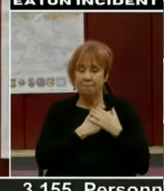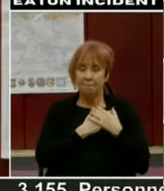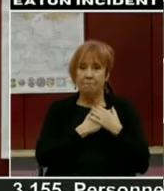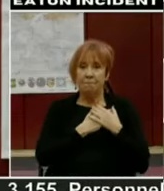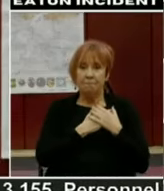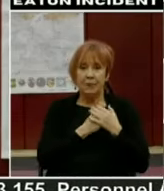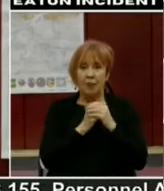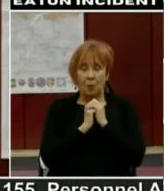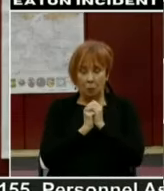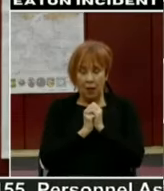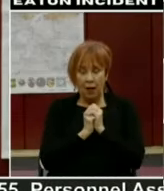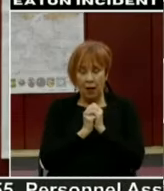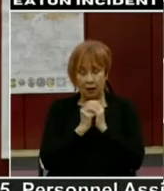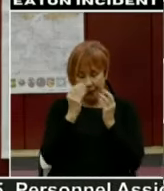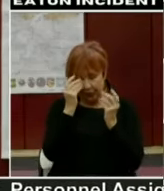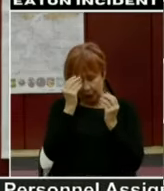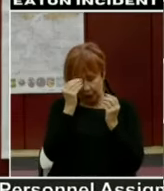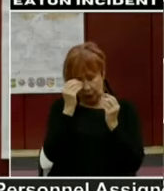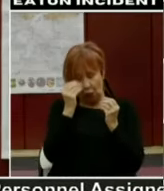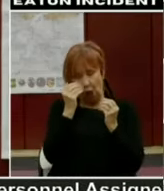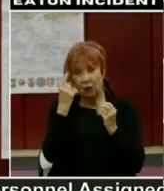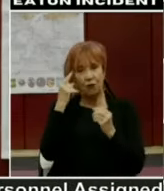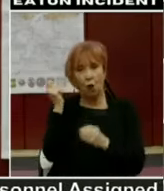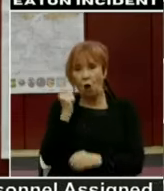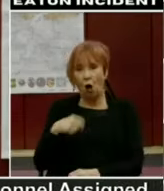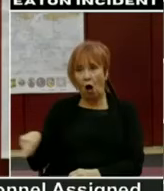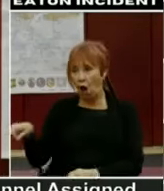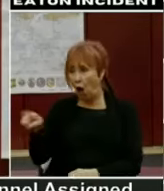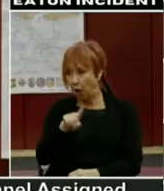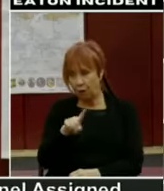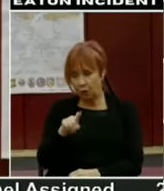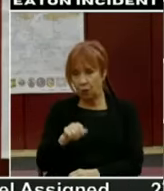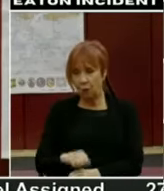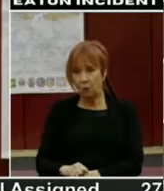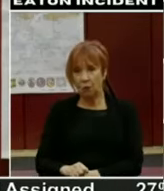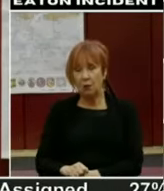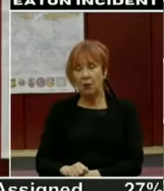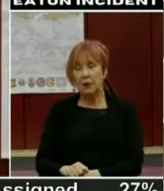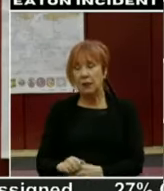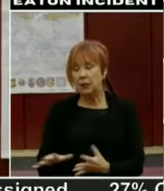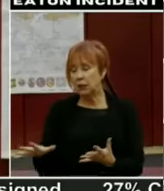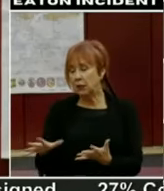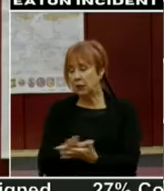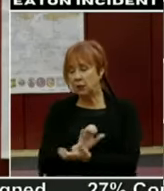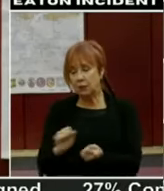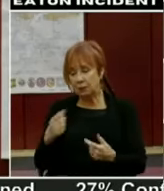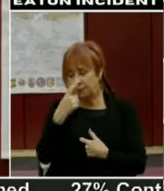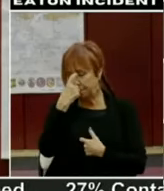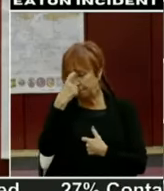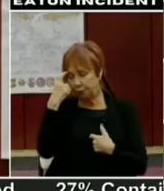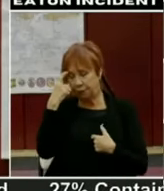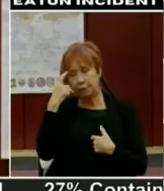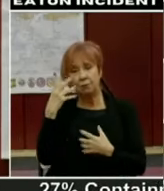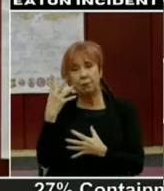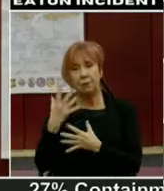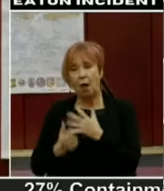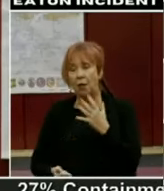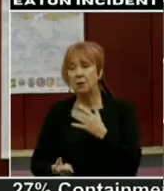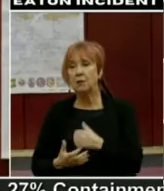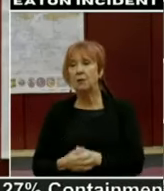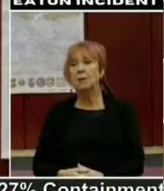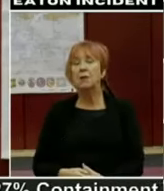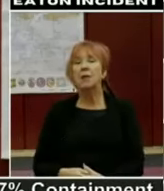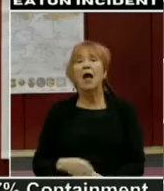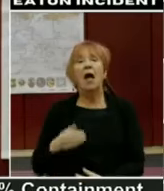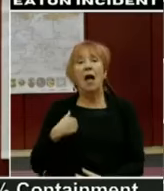prayers and thoughts for all of you who have suffered devastating losses. You know,